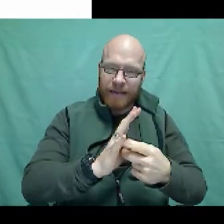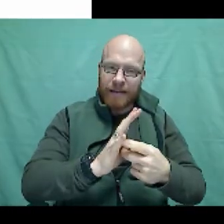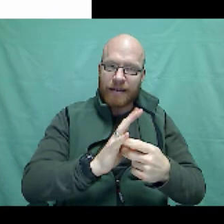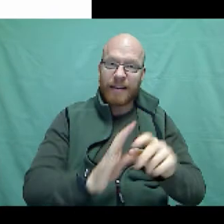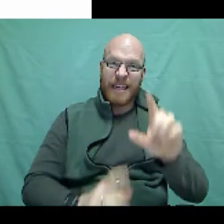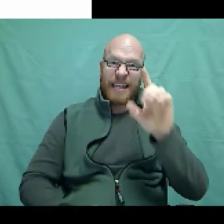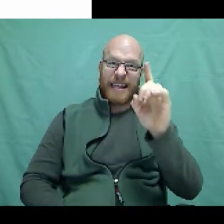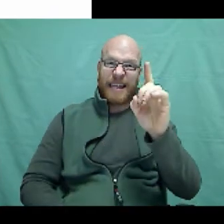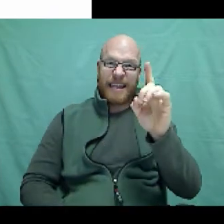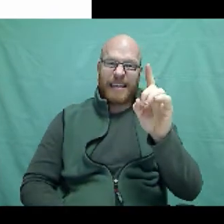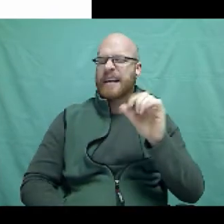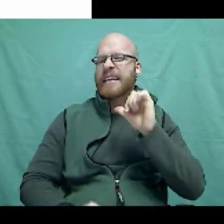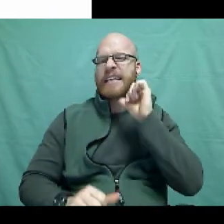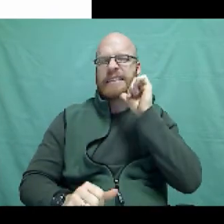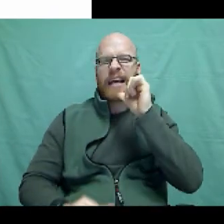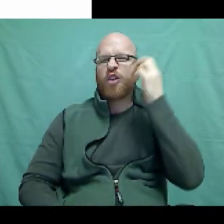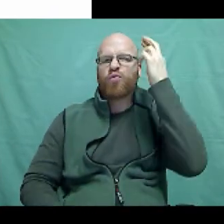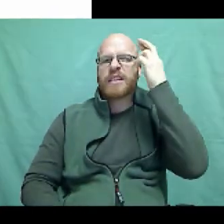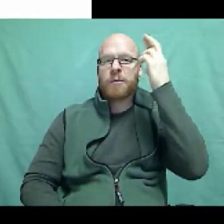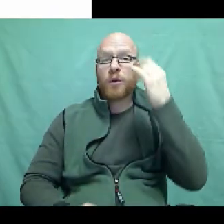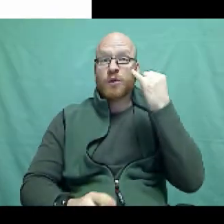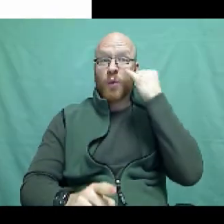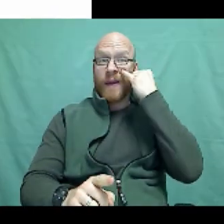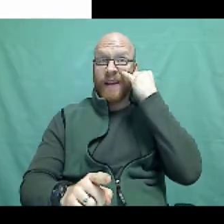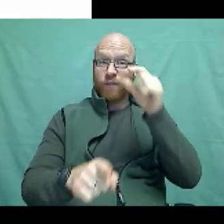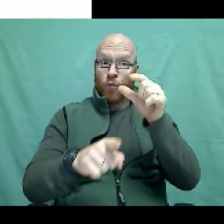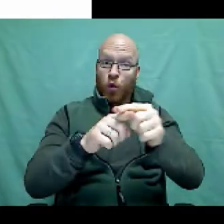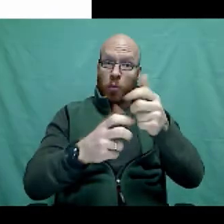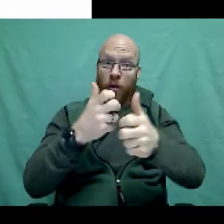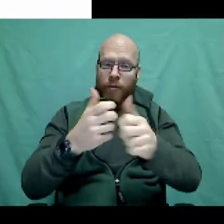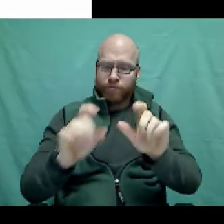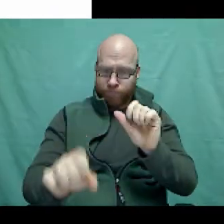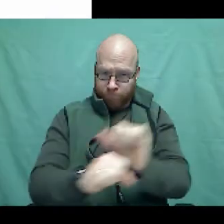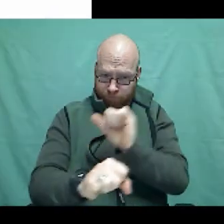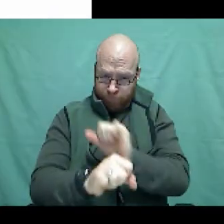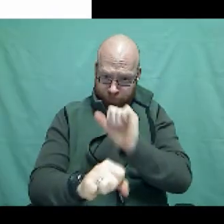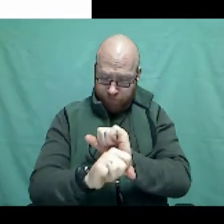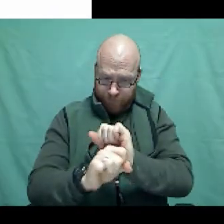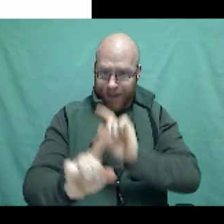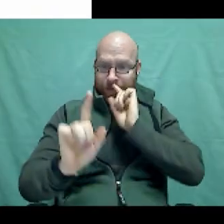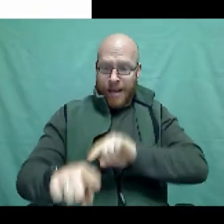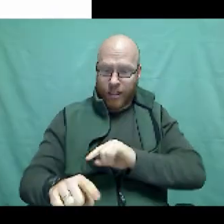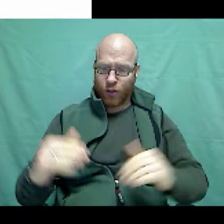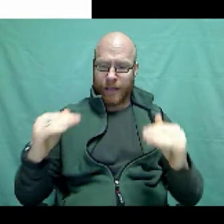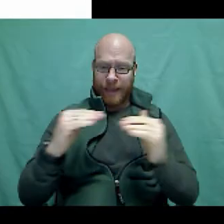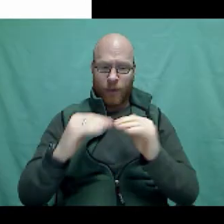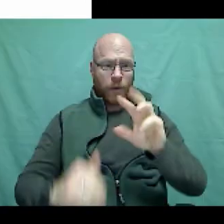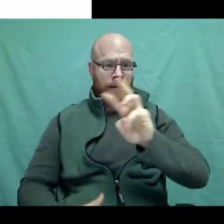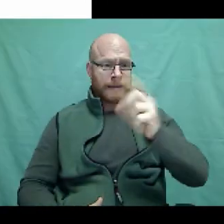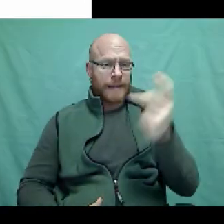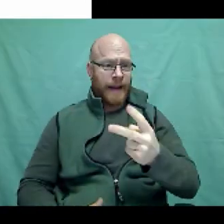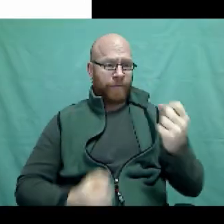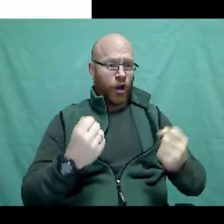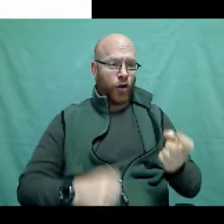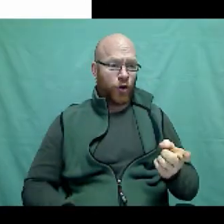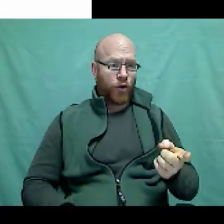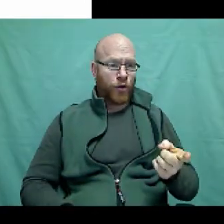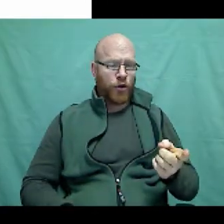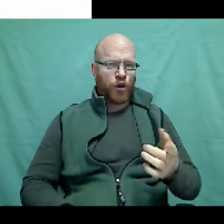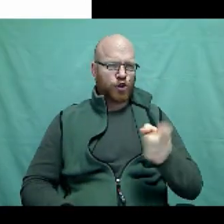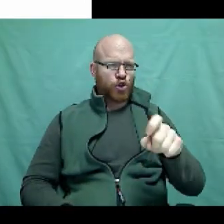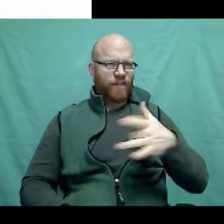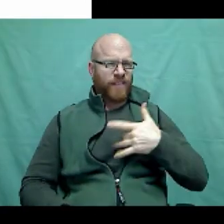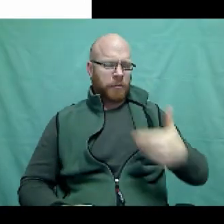of a car. D is what we call a not reasonable answer. If you had this problem and